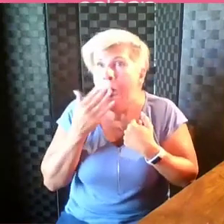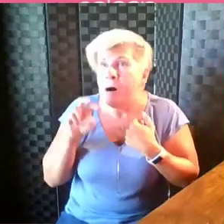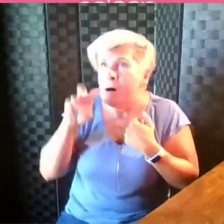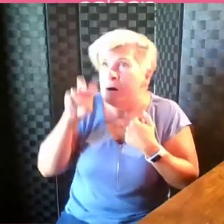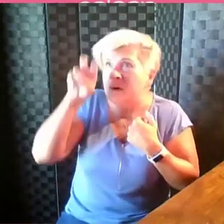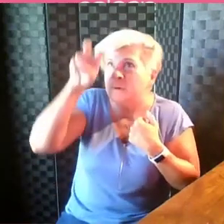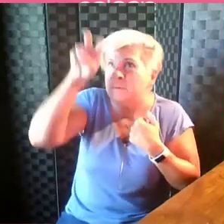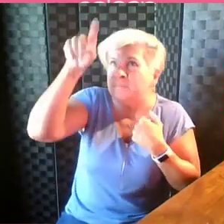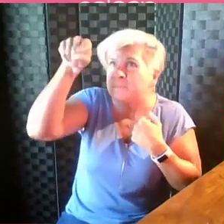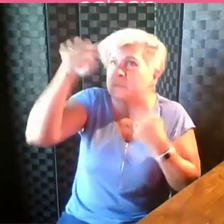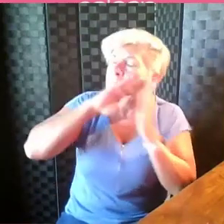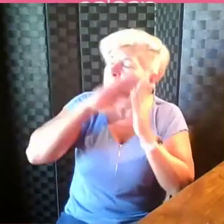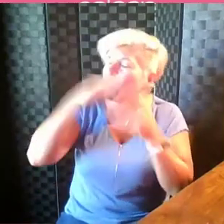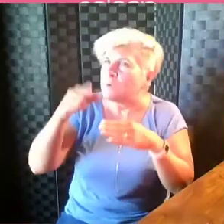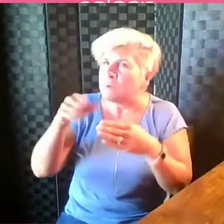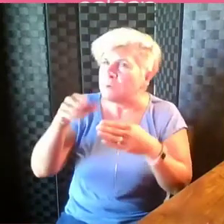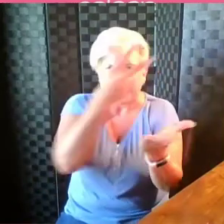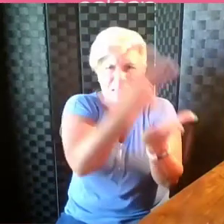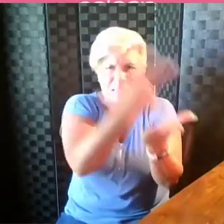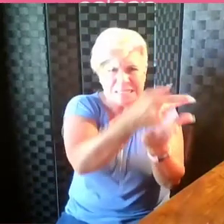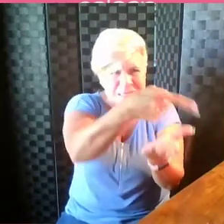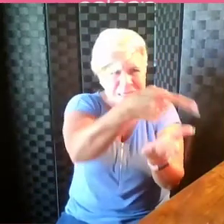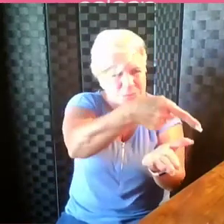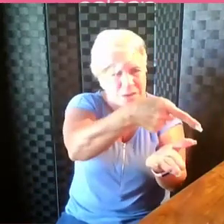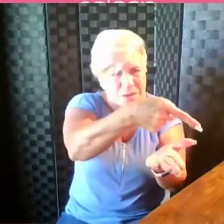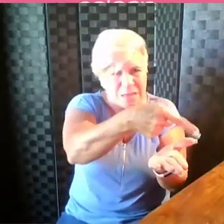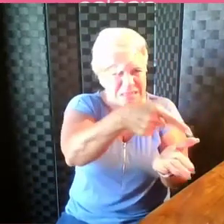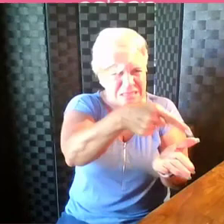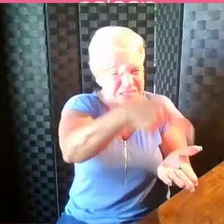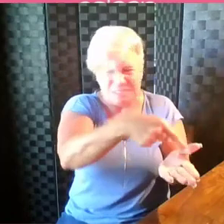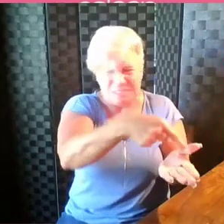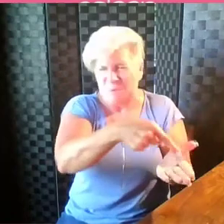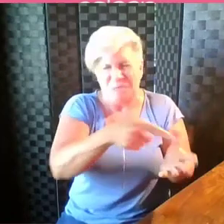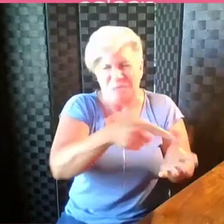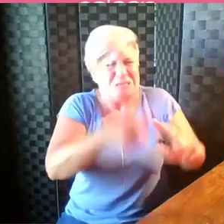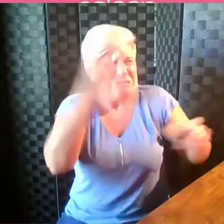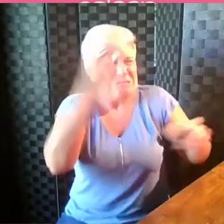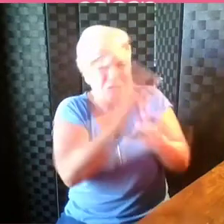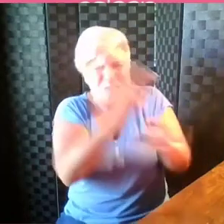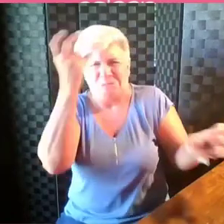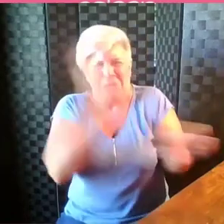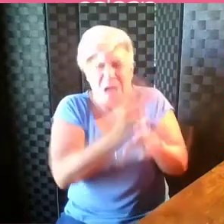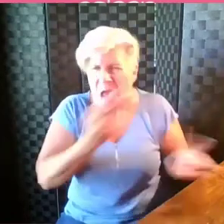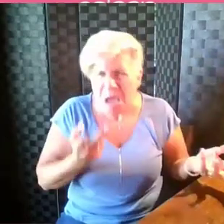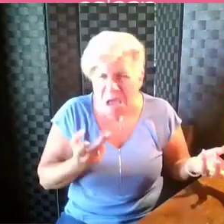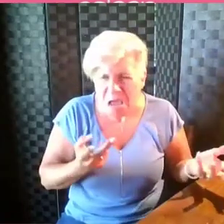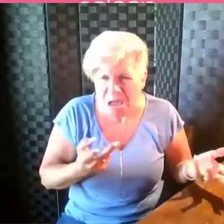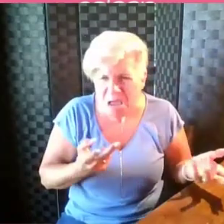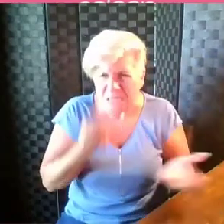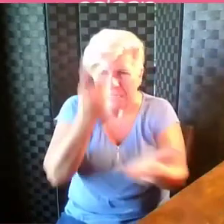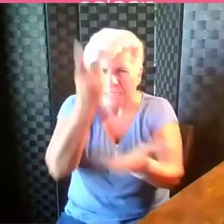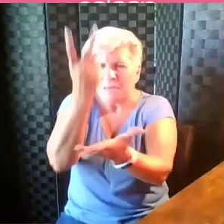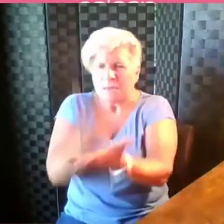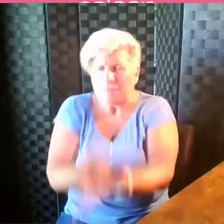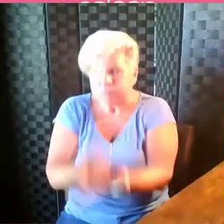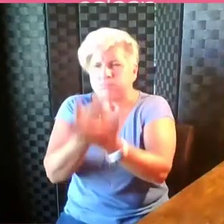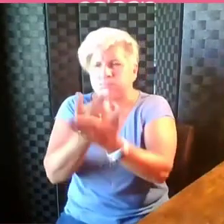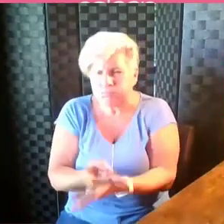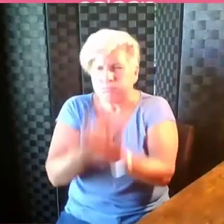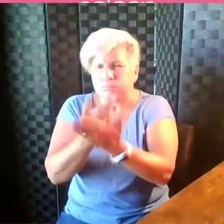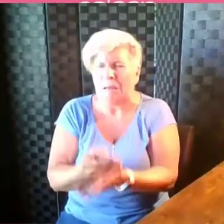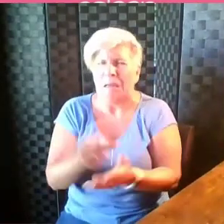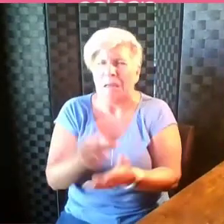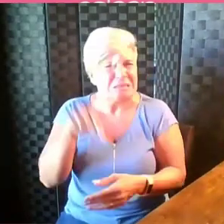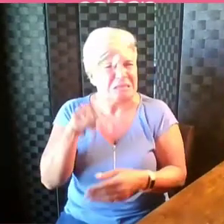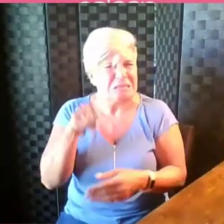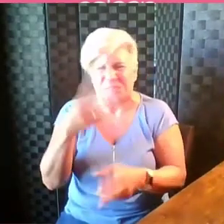bed. "This bed is too hard," she exclaimed. Then she lay in the second bed. "This bed is too soft," she